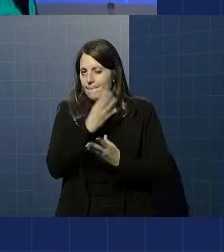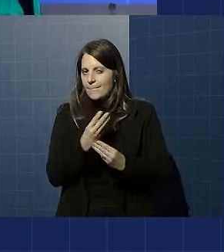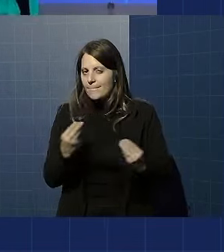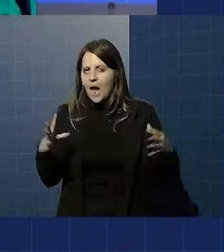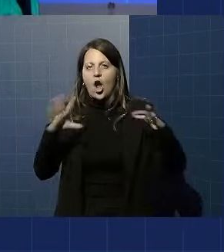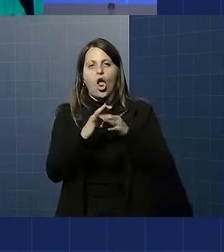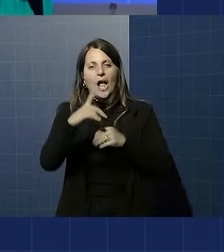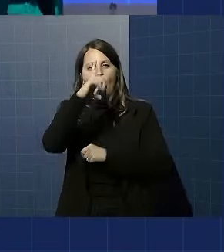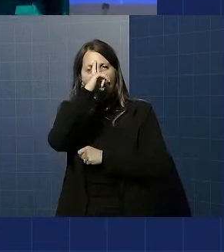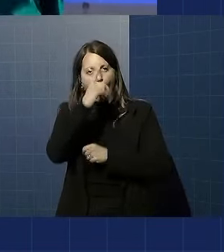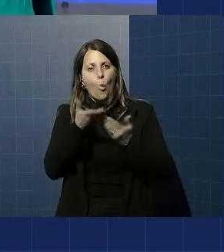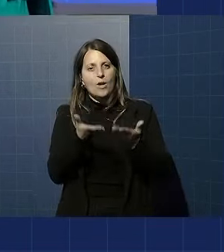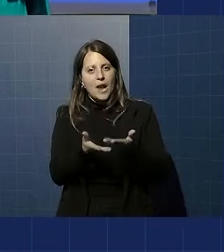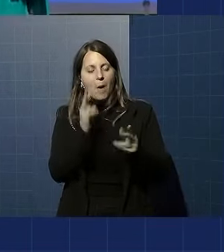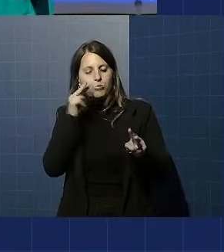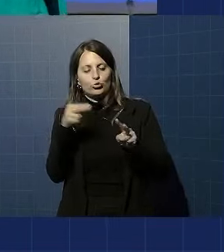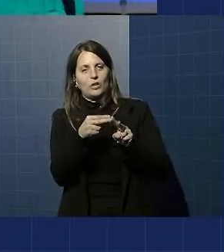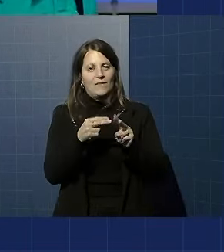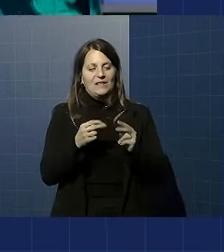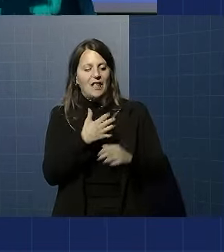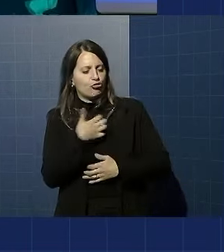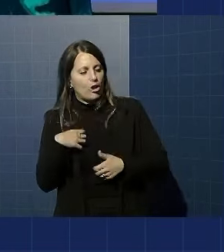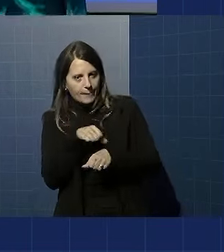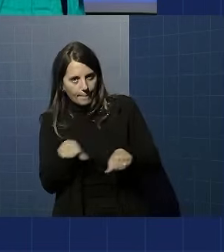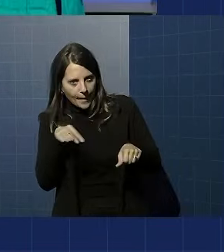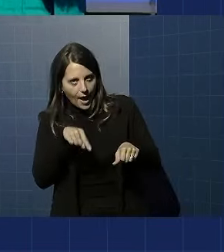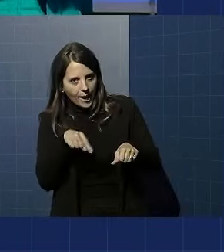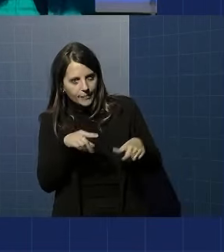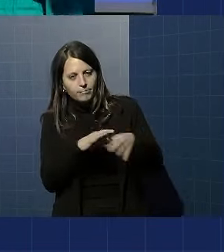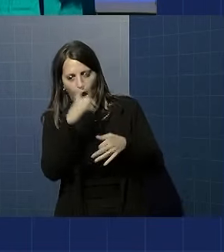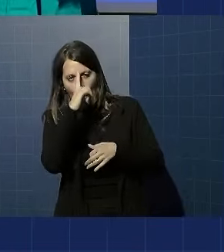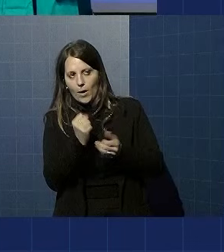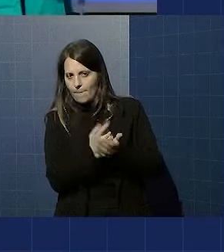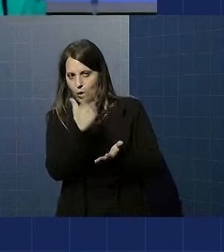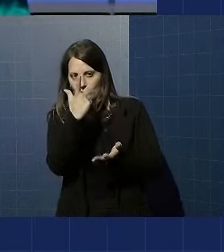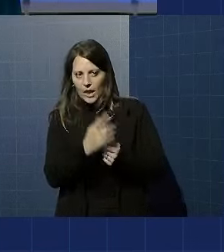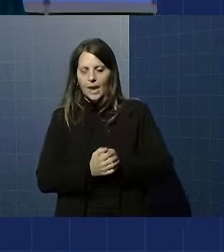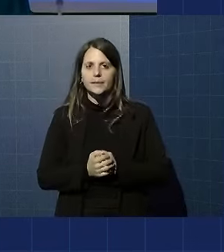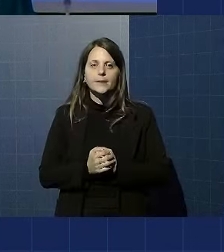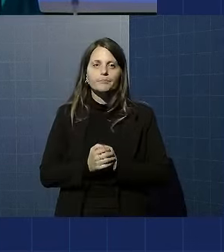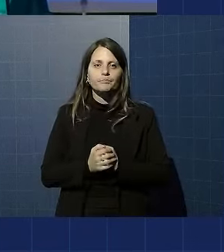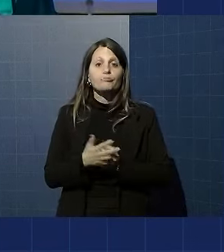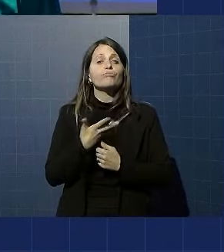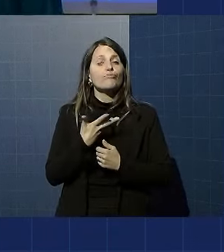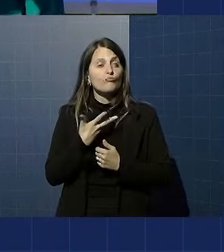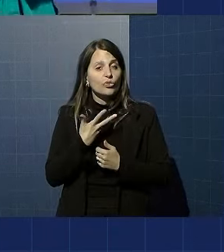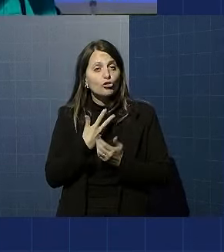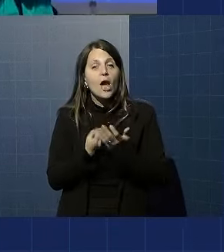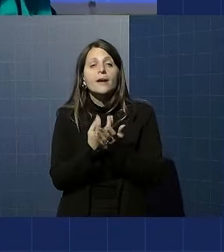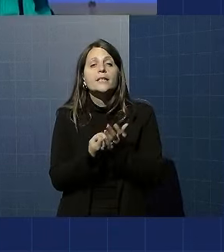standpoint, but it also has important resources that could help us to venture further into